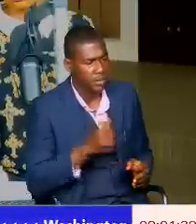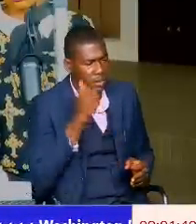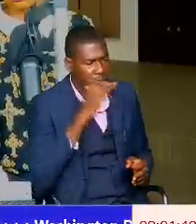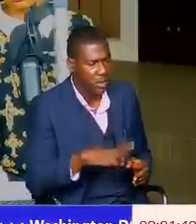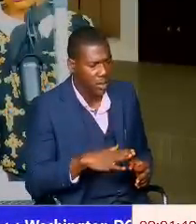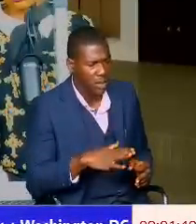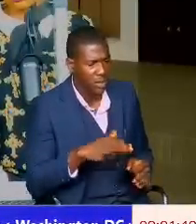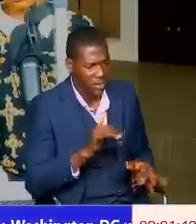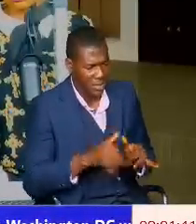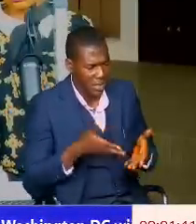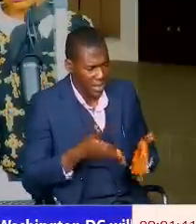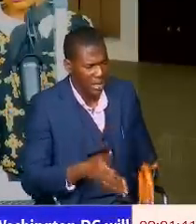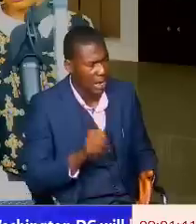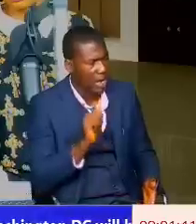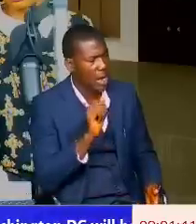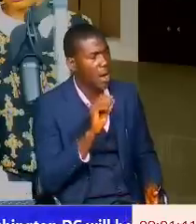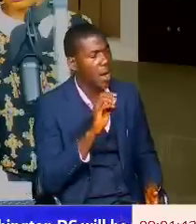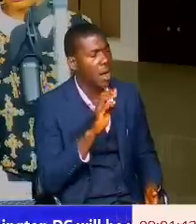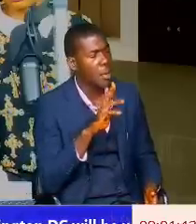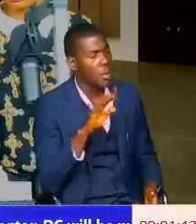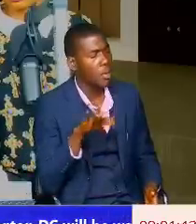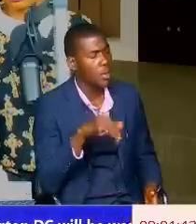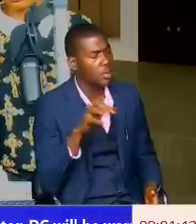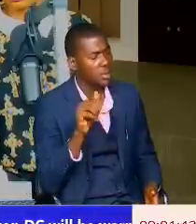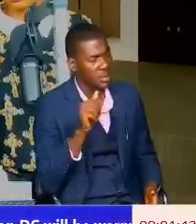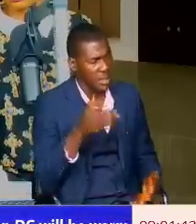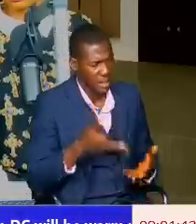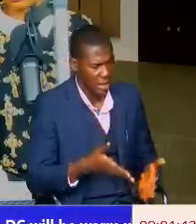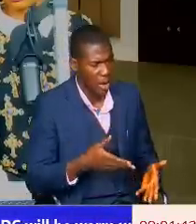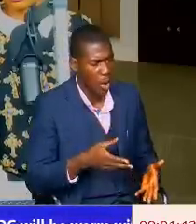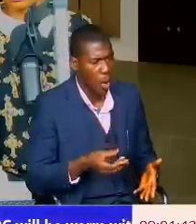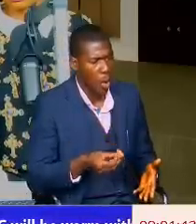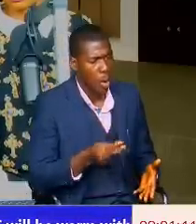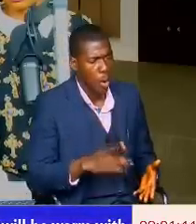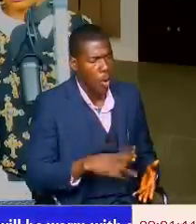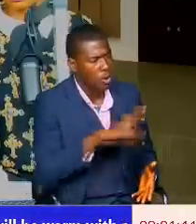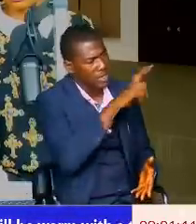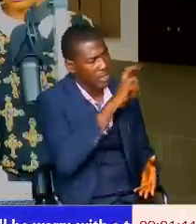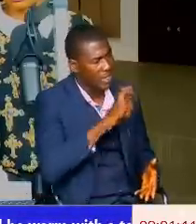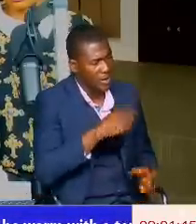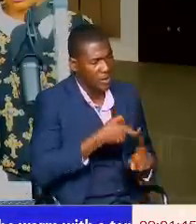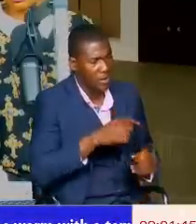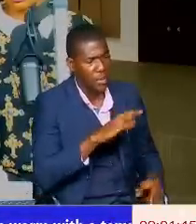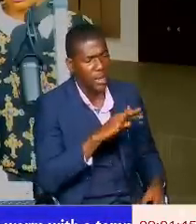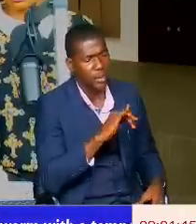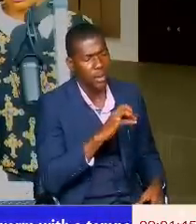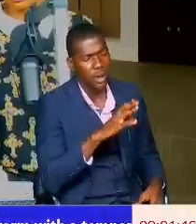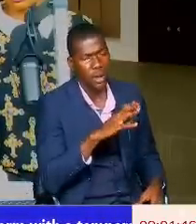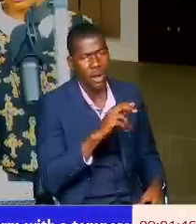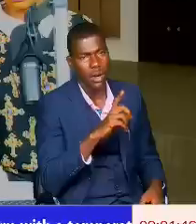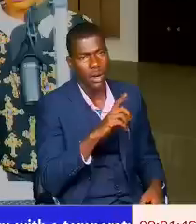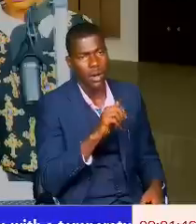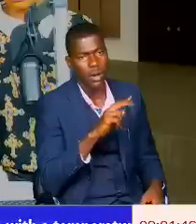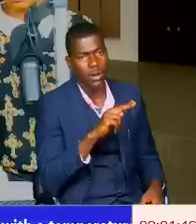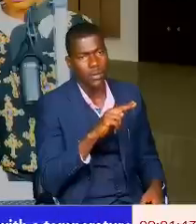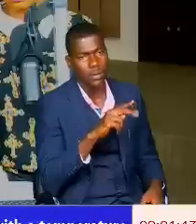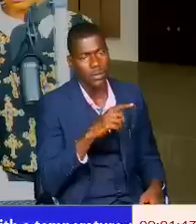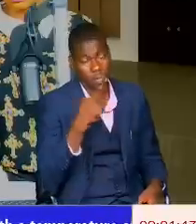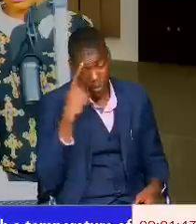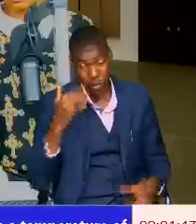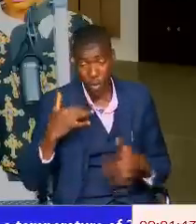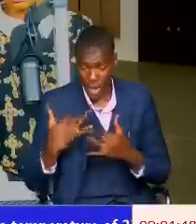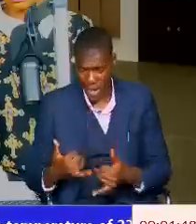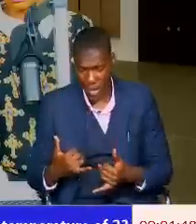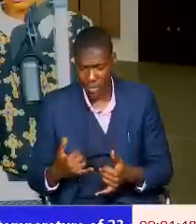if she's staying in Abuja here or she come all the way from Ibadan? No. For now, she dey squat